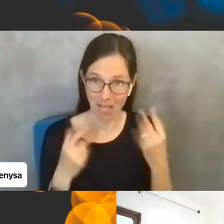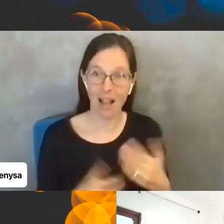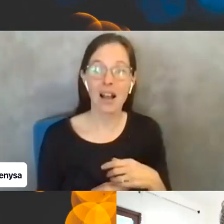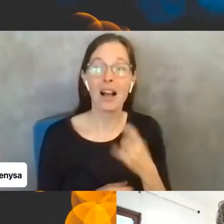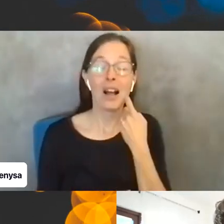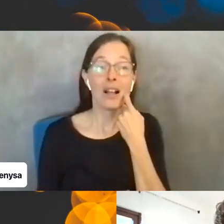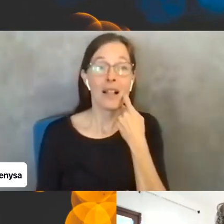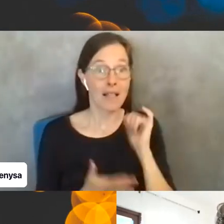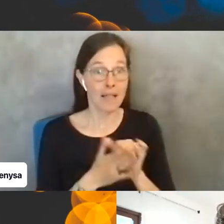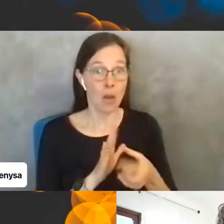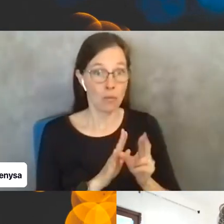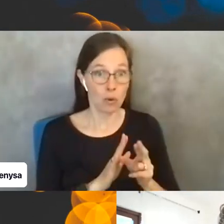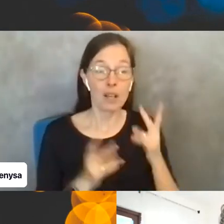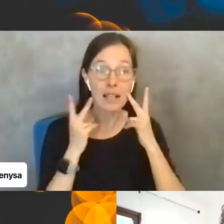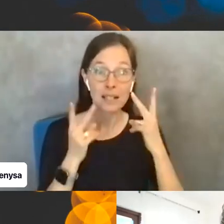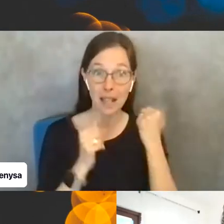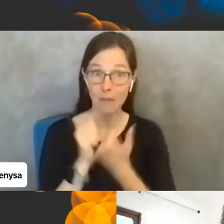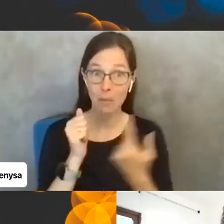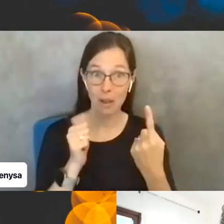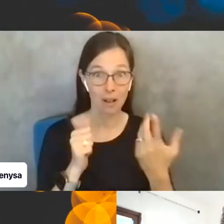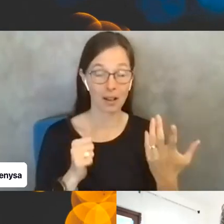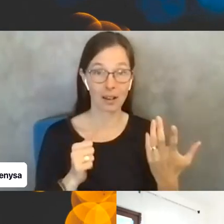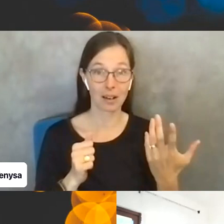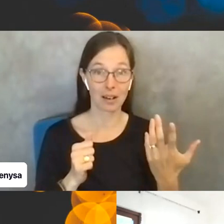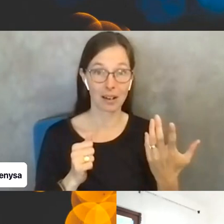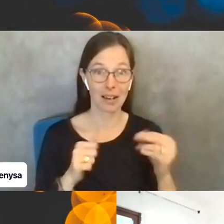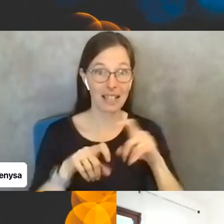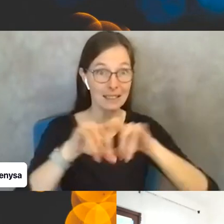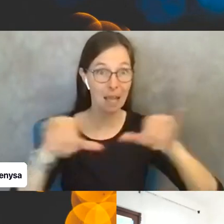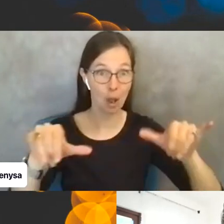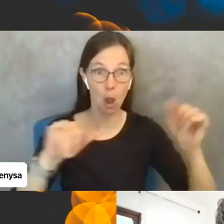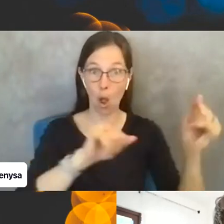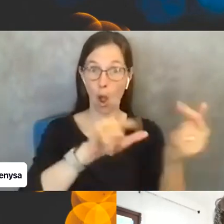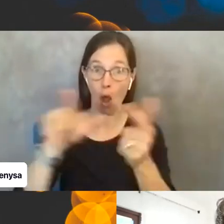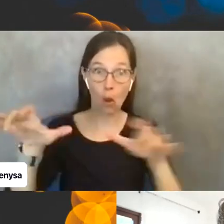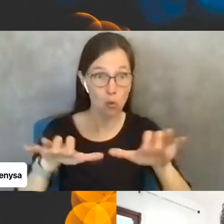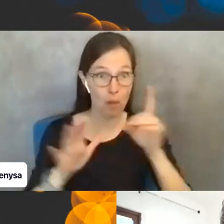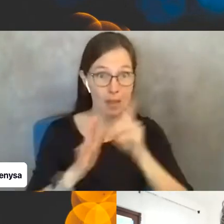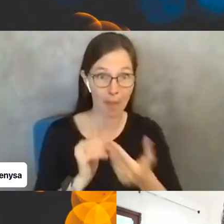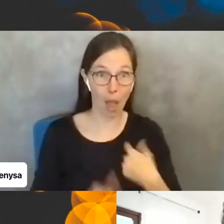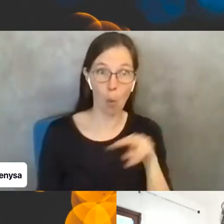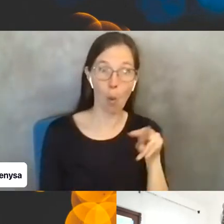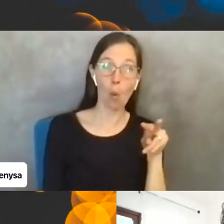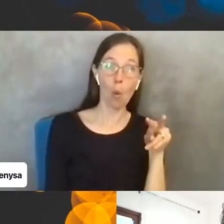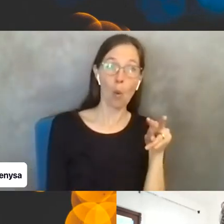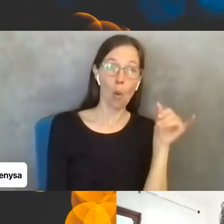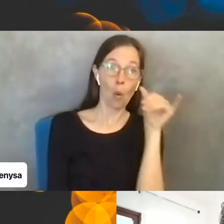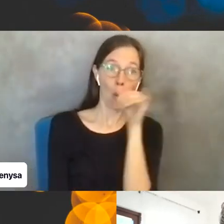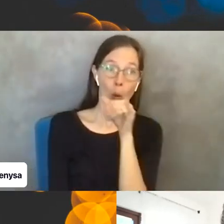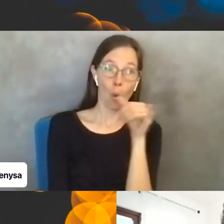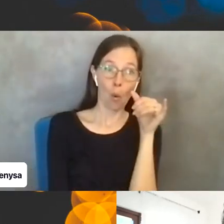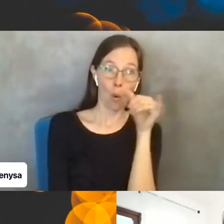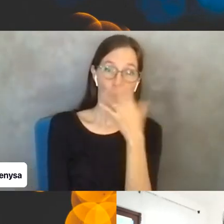last review, seeing everybody just like in the same time doing the damn thing, I was like, oh my goodness, it